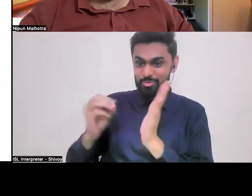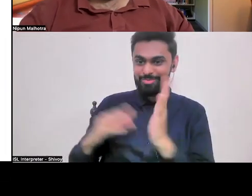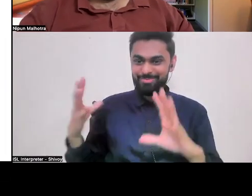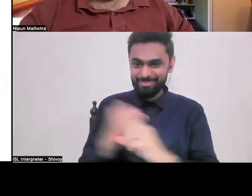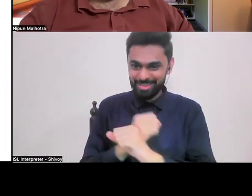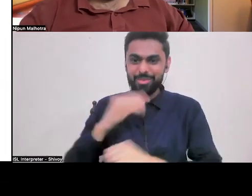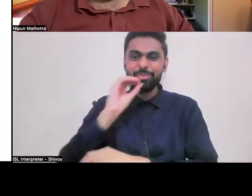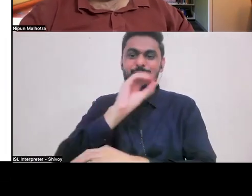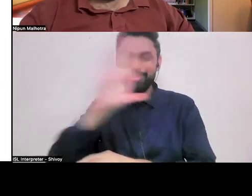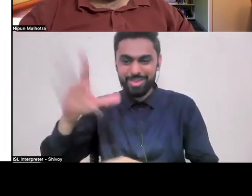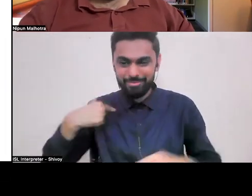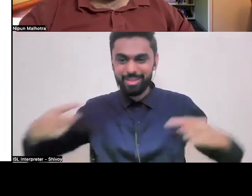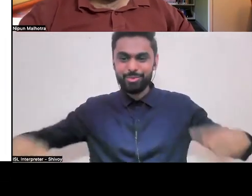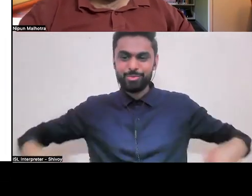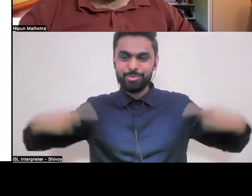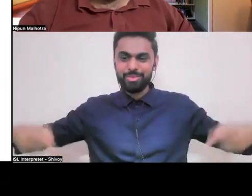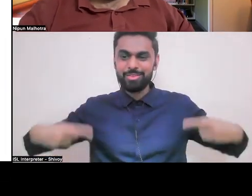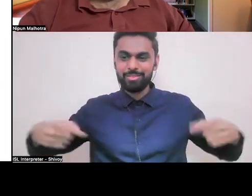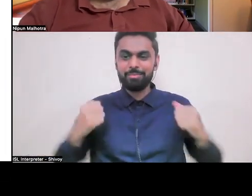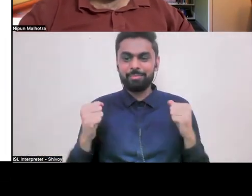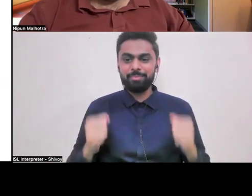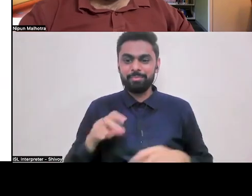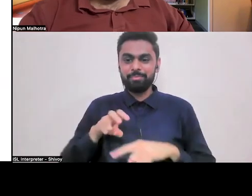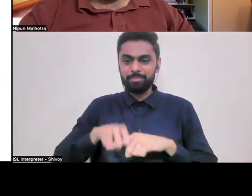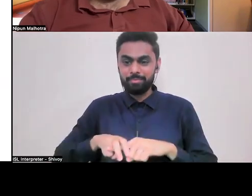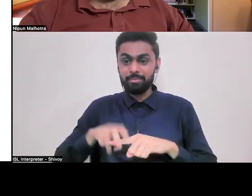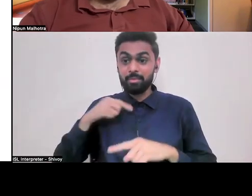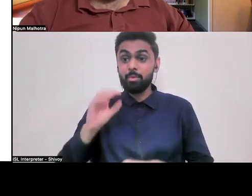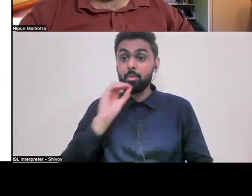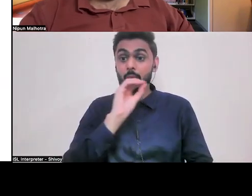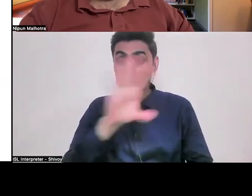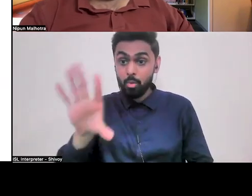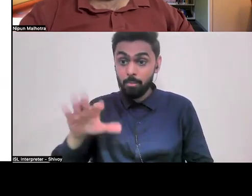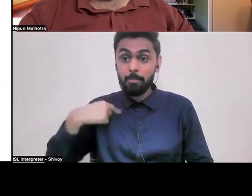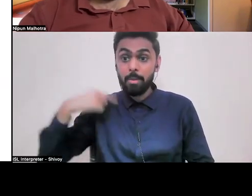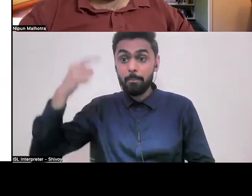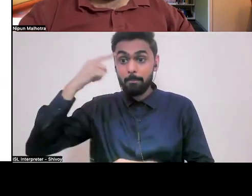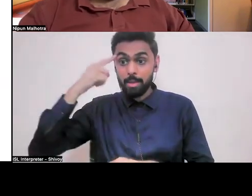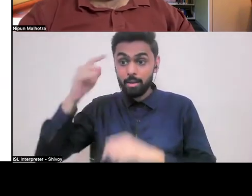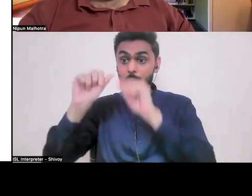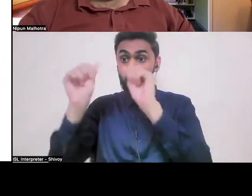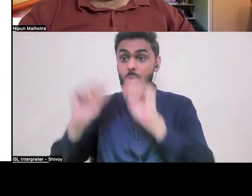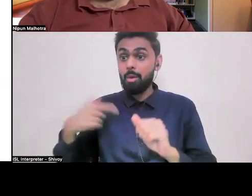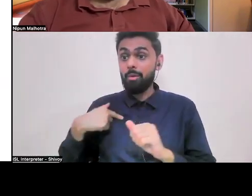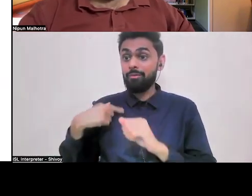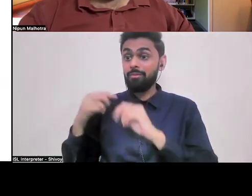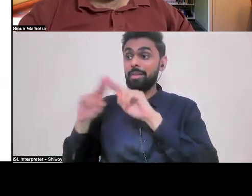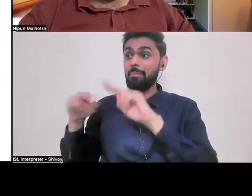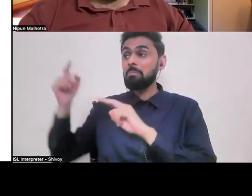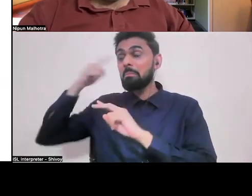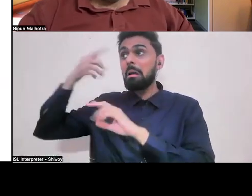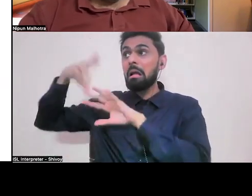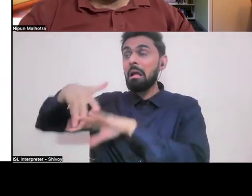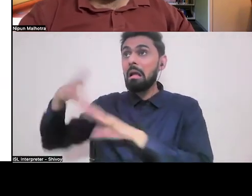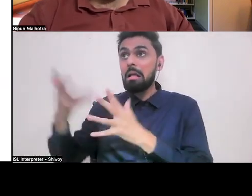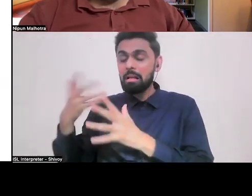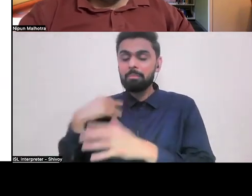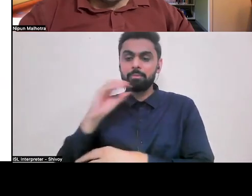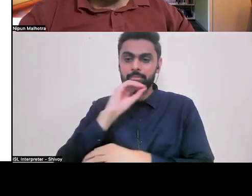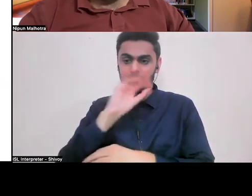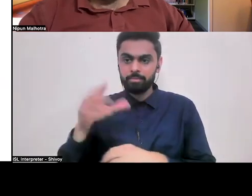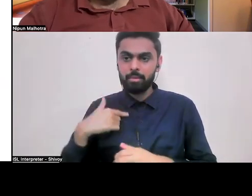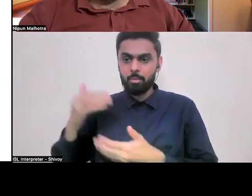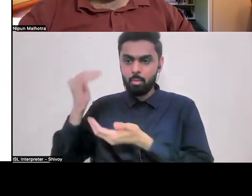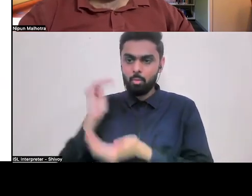in that sense, because I think that's an important context while explaining the mental models of my family. When I was born, this was in